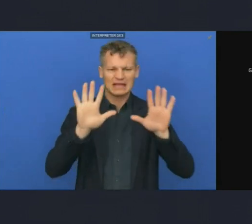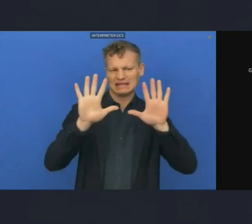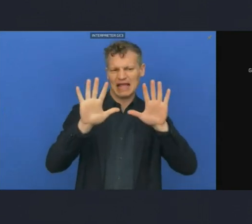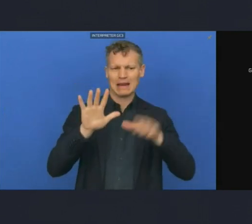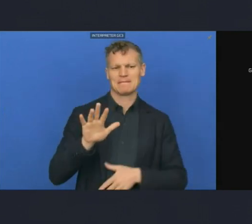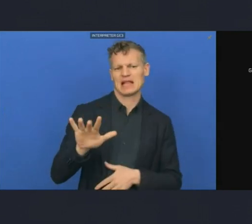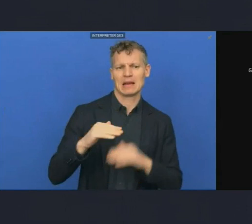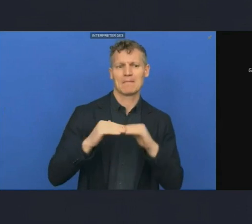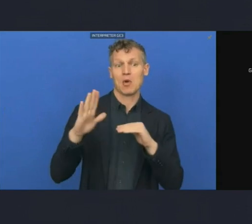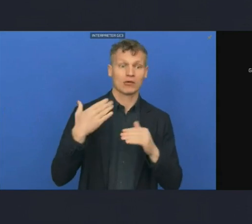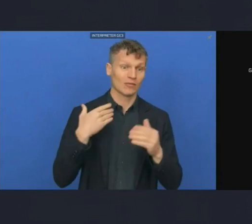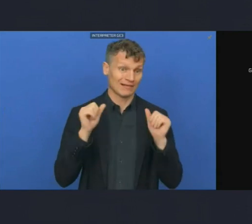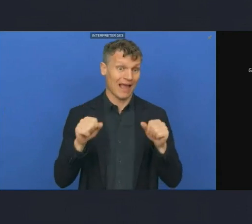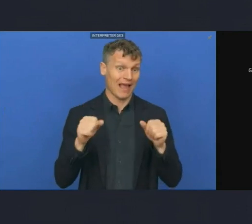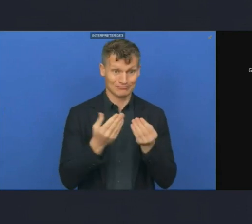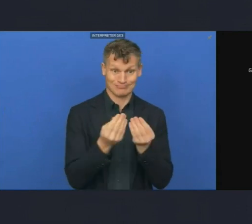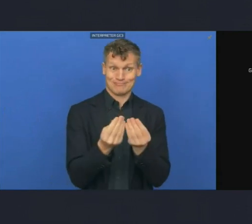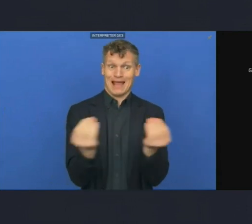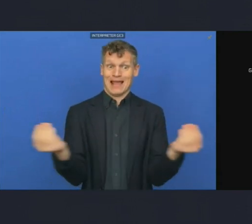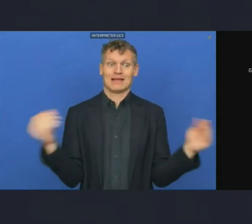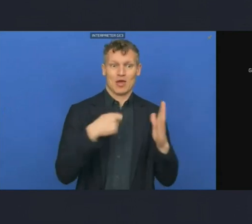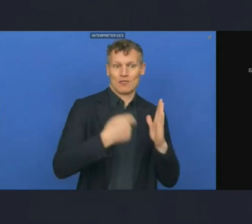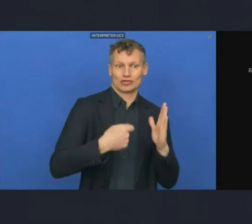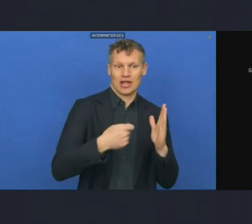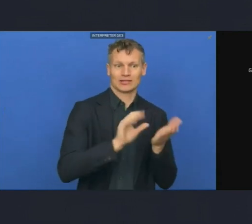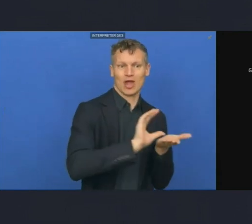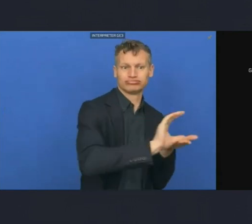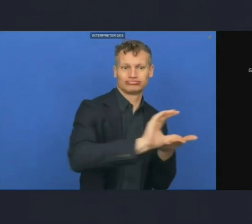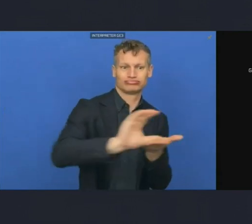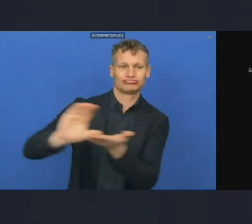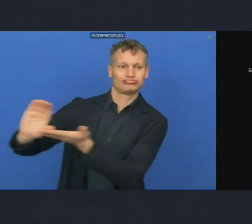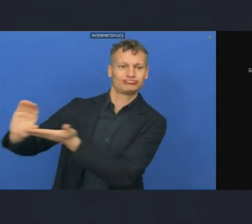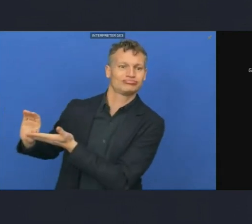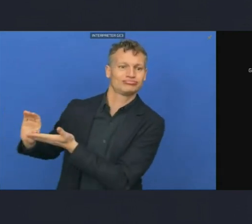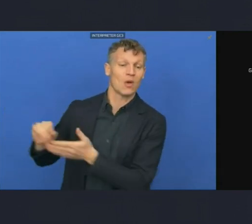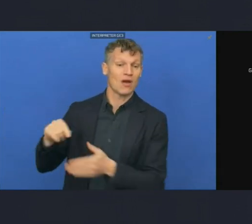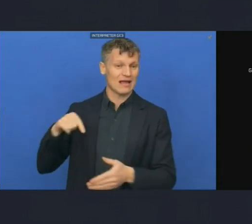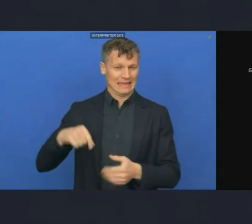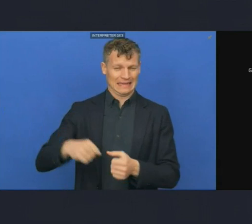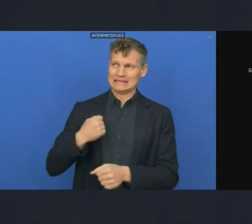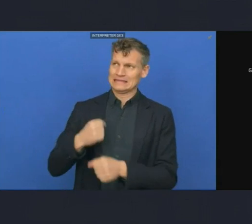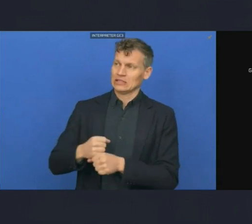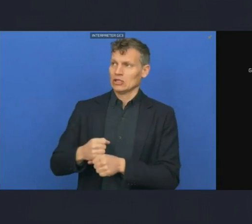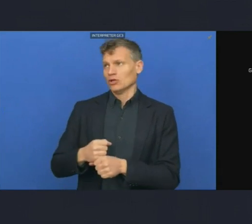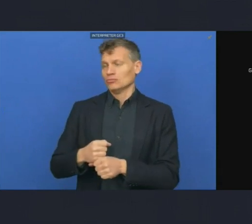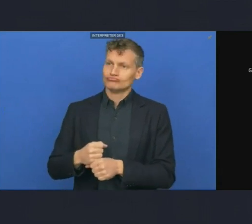more projects. This year, we will finance more or less between